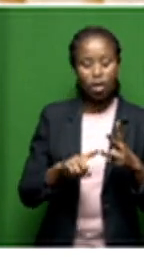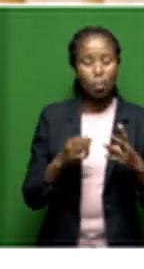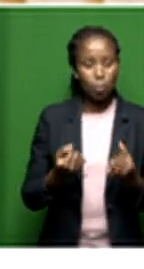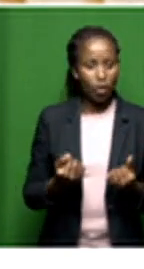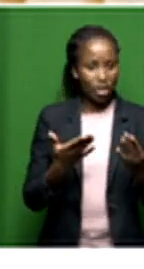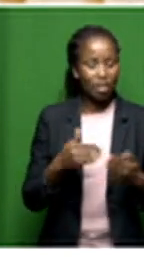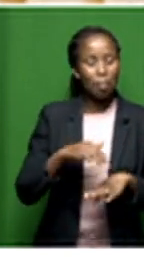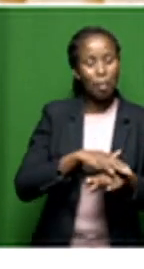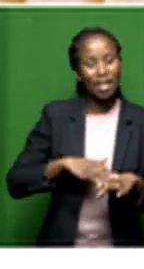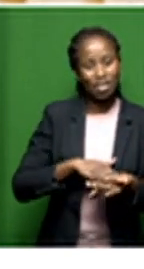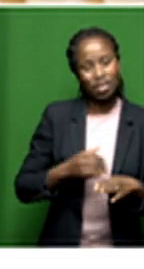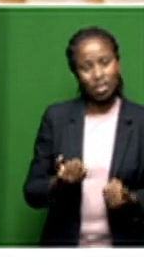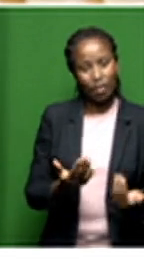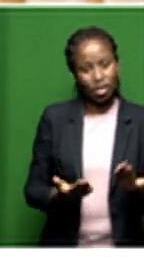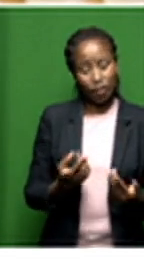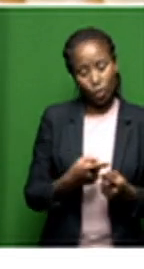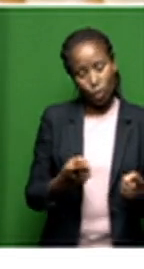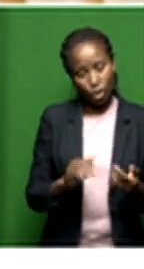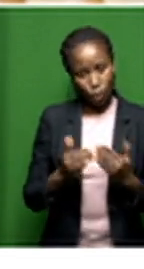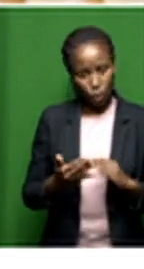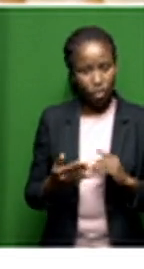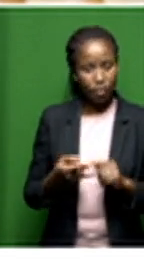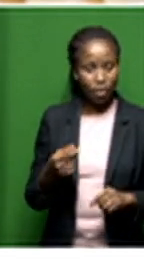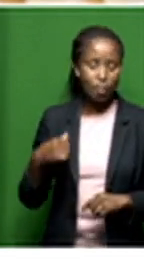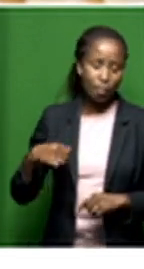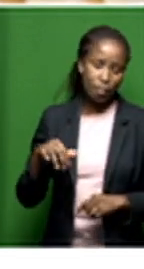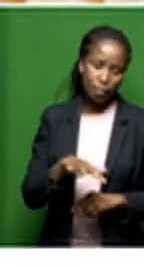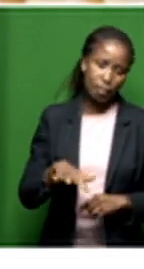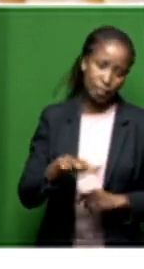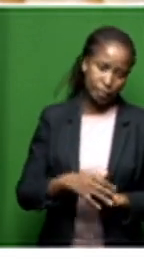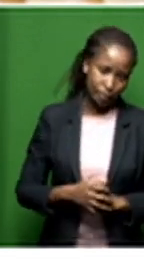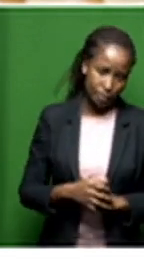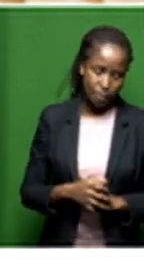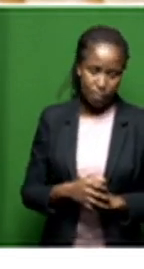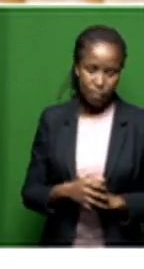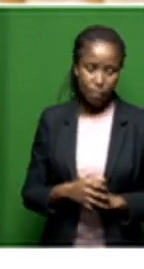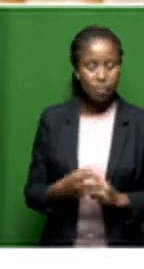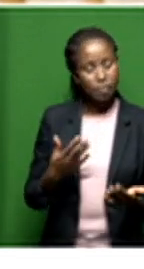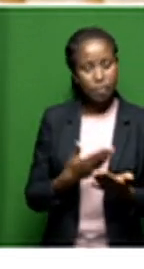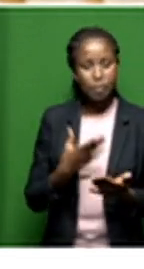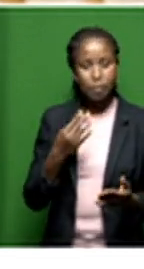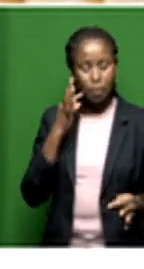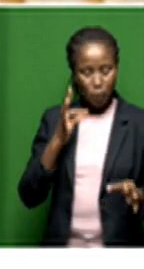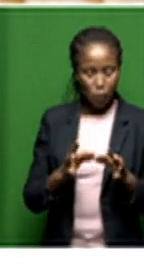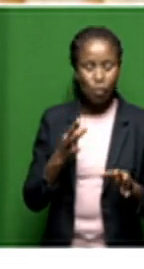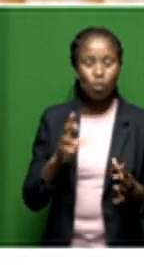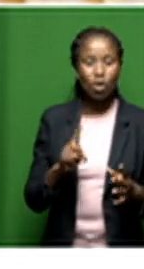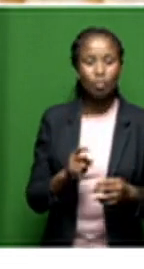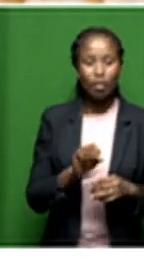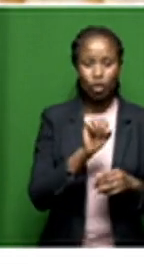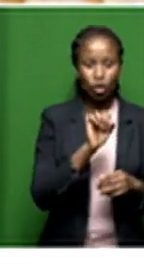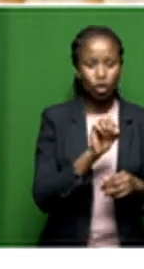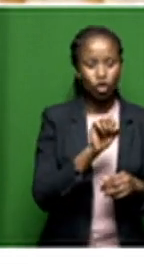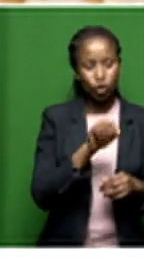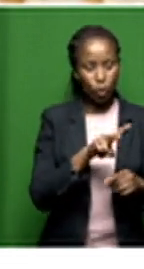of basic services to the community of Emfuleni. So if we look at the simplicity of those three areas, they're the most